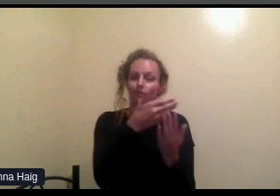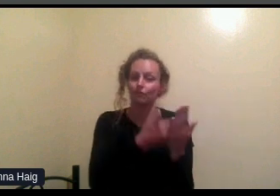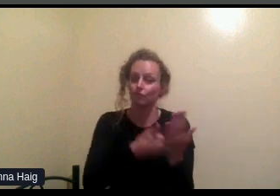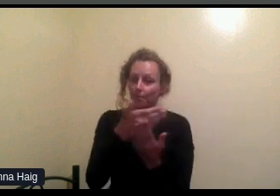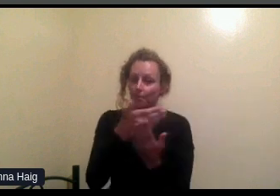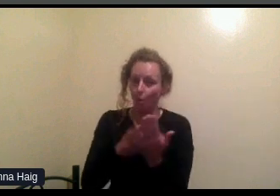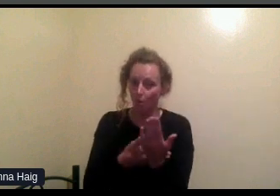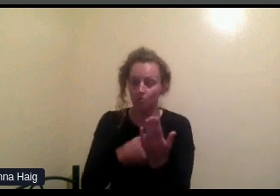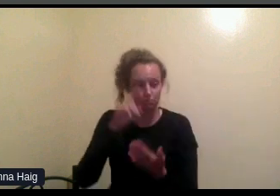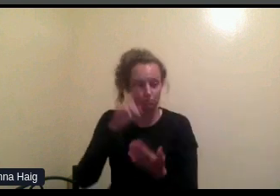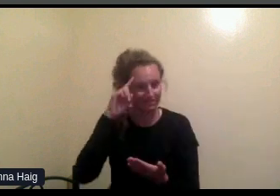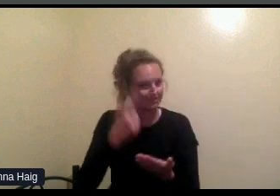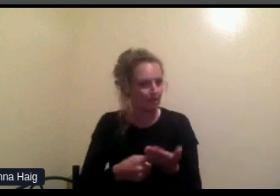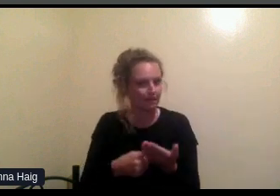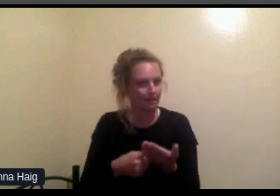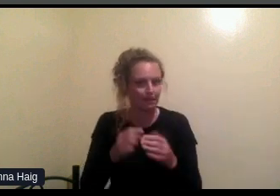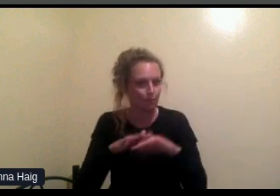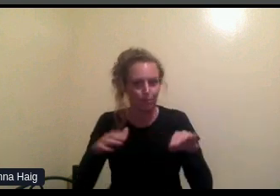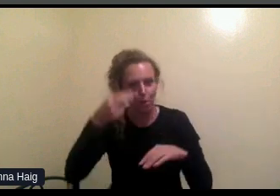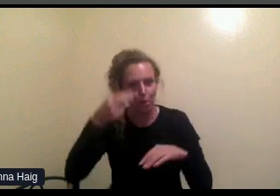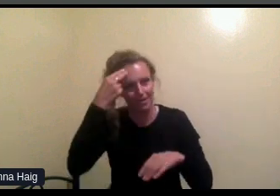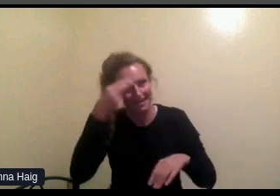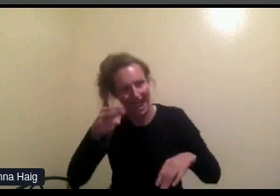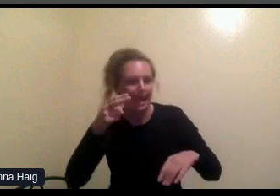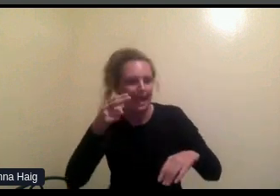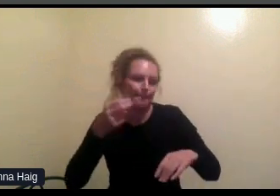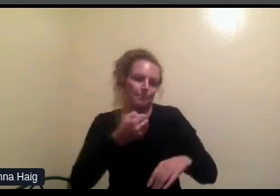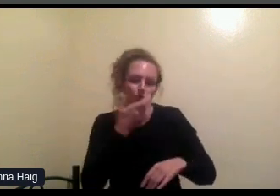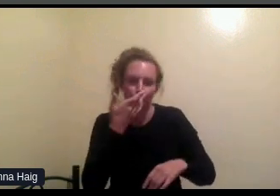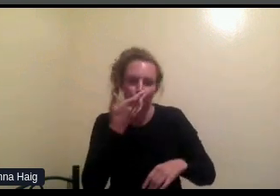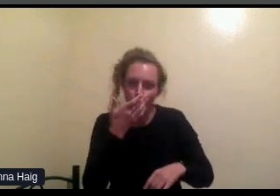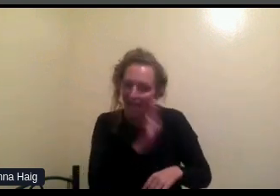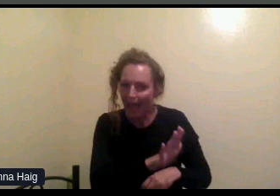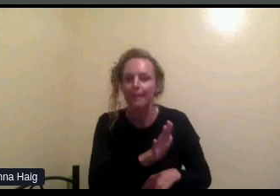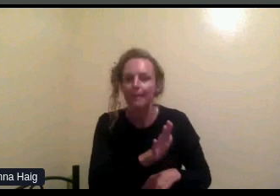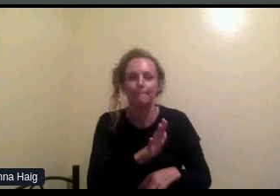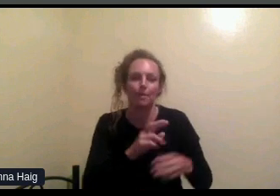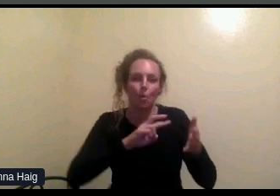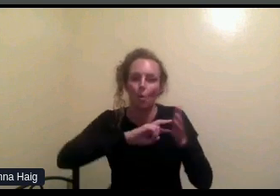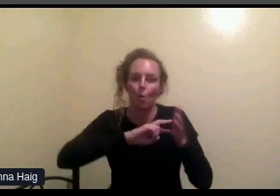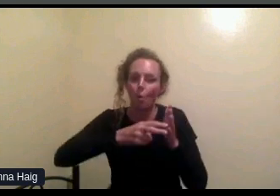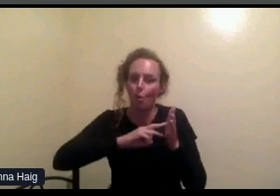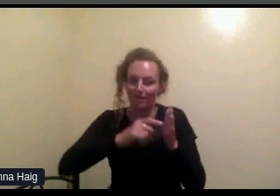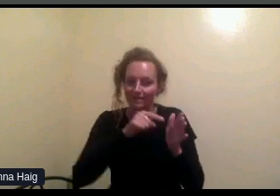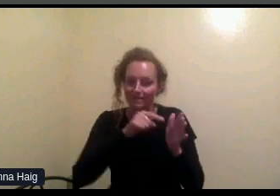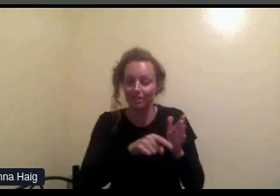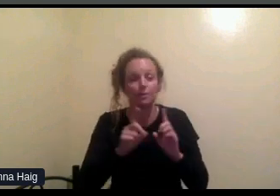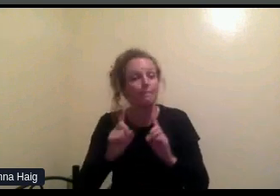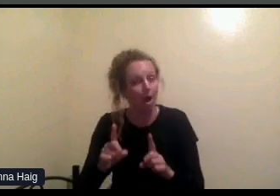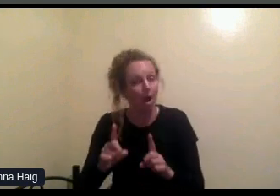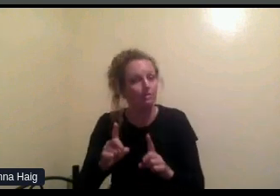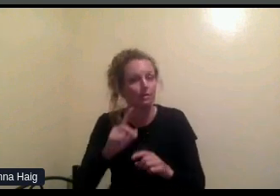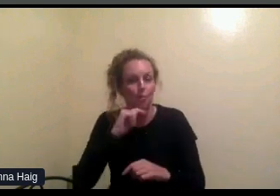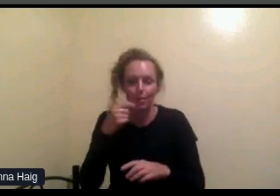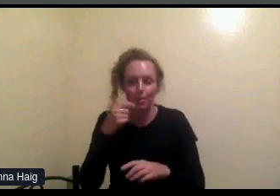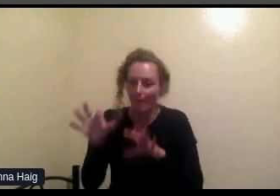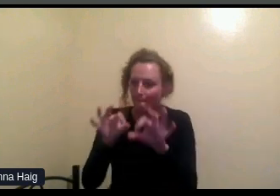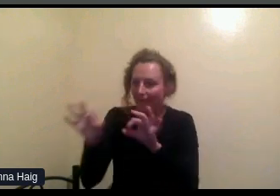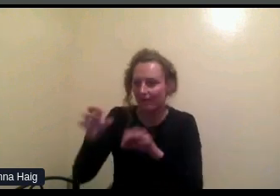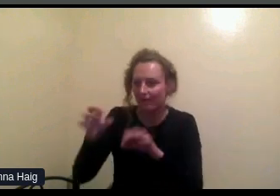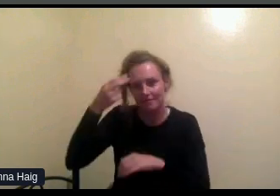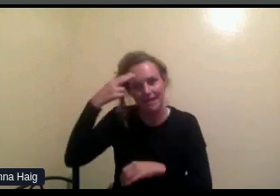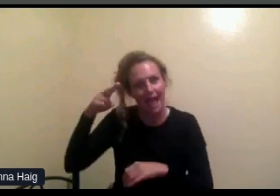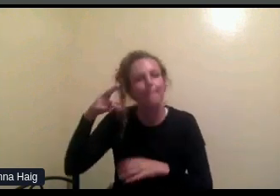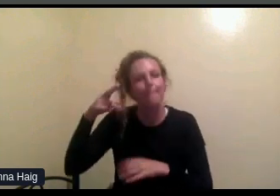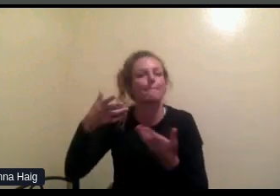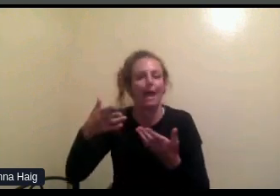shame organizations where our respondents said they'd had a terrible experience, but we do name and praise. And so you go through there, and you'll